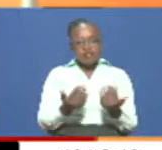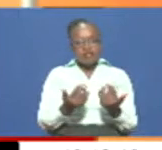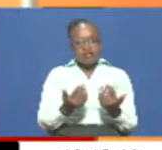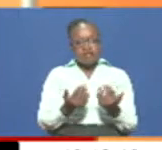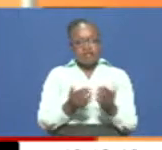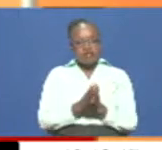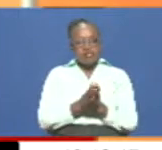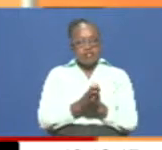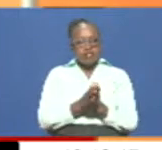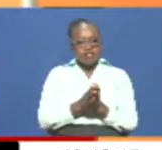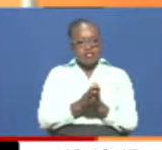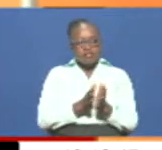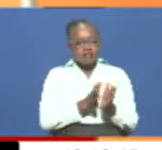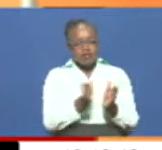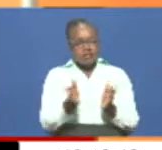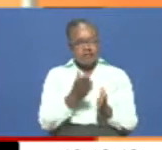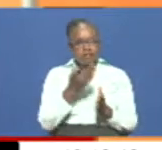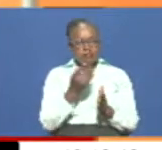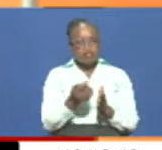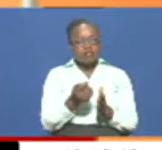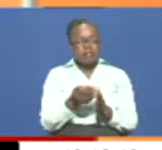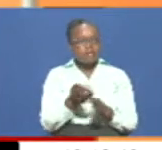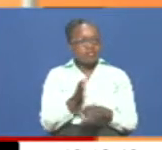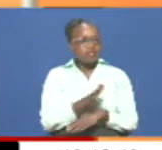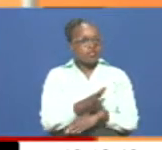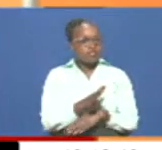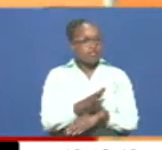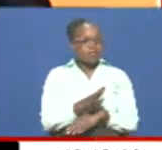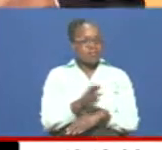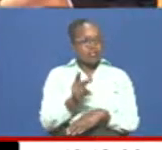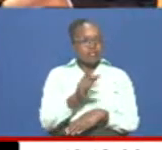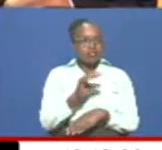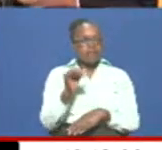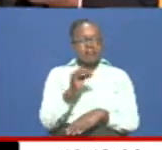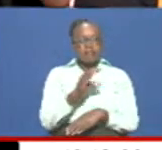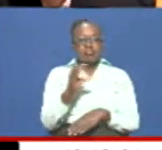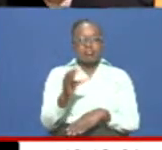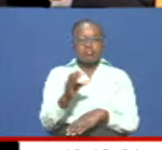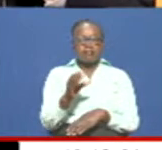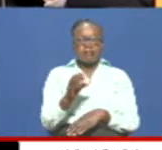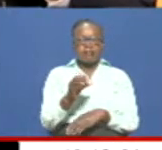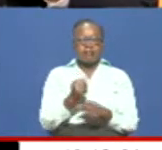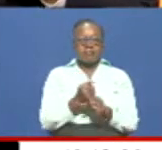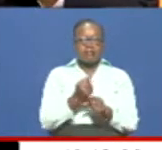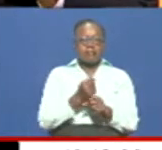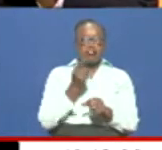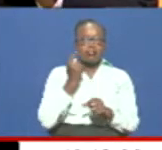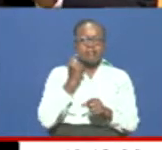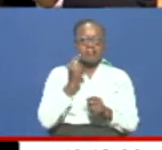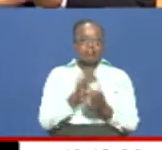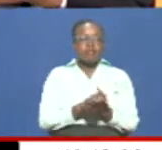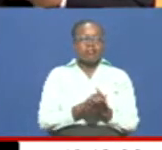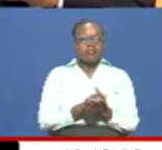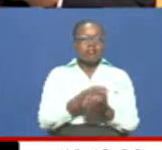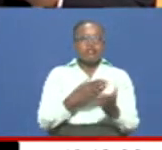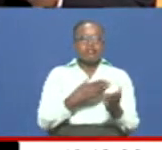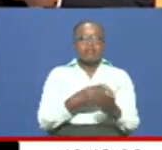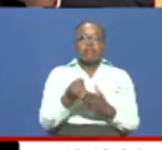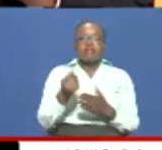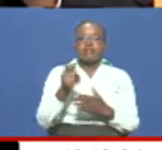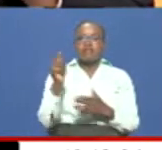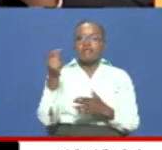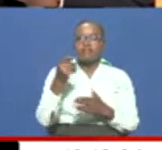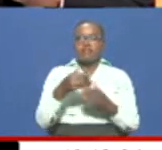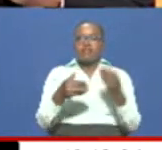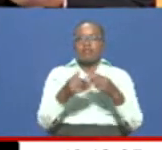digress just for a minute. We shall be heading to KACC over to the workshop. They build by Kenya, build Kenya, of course,